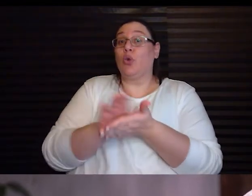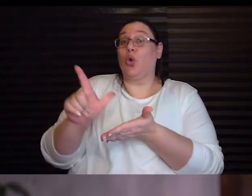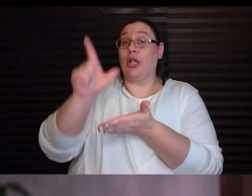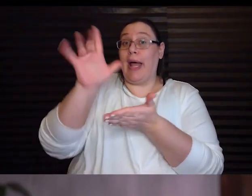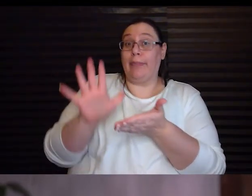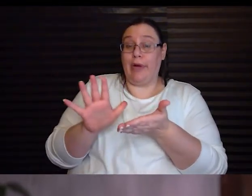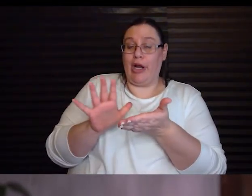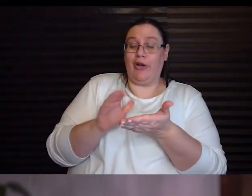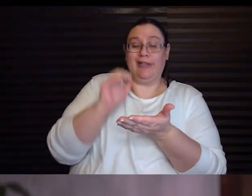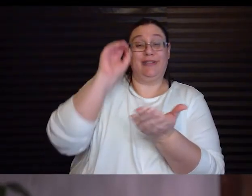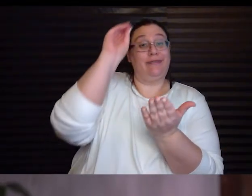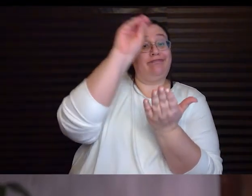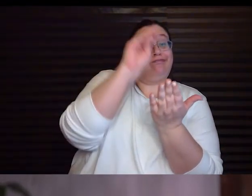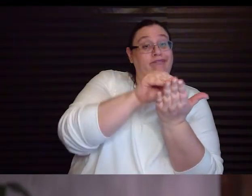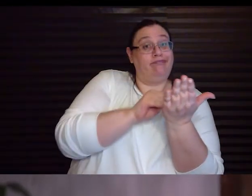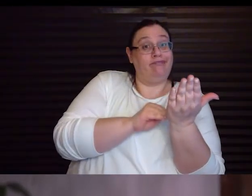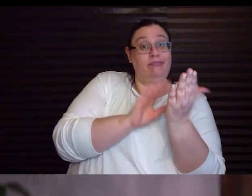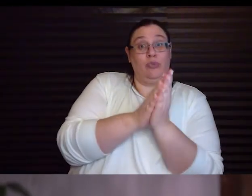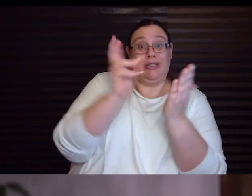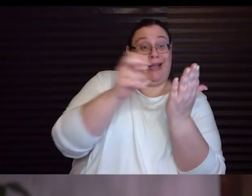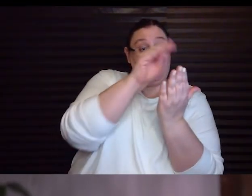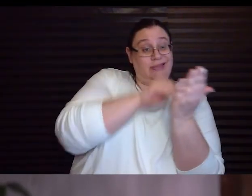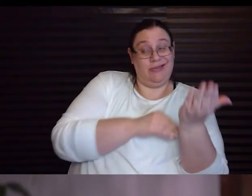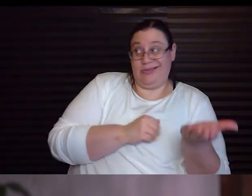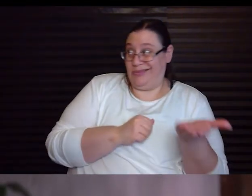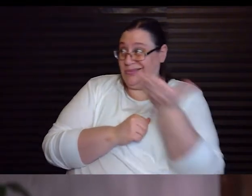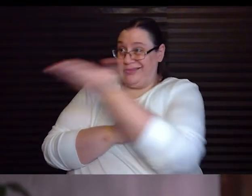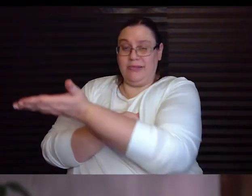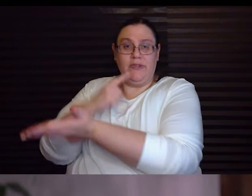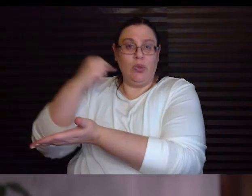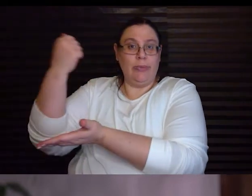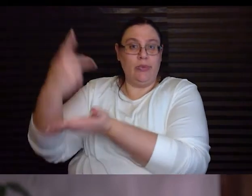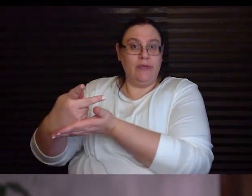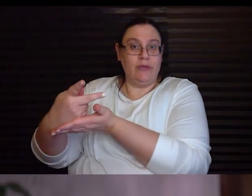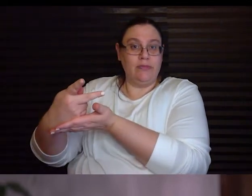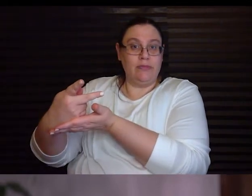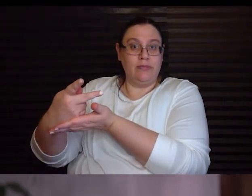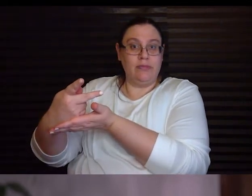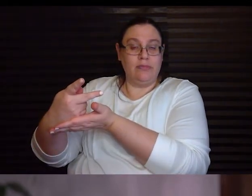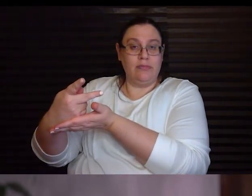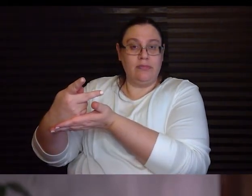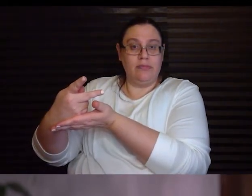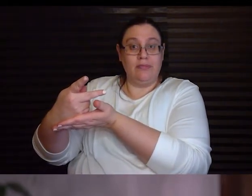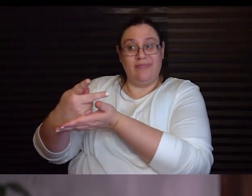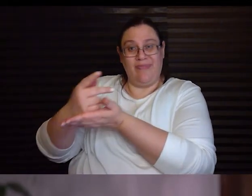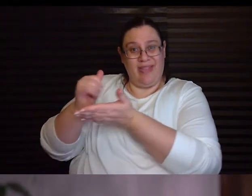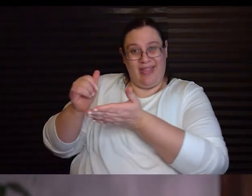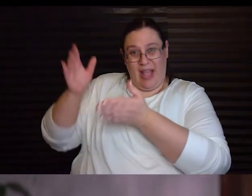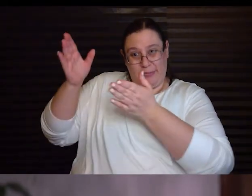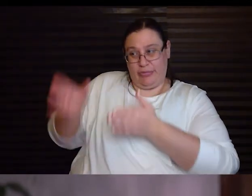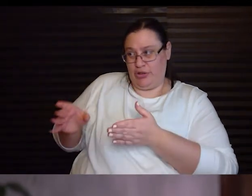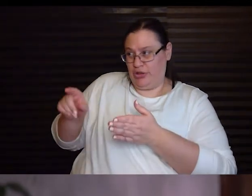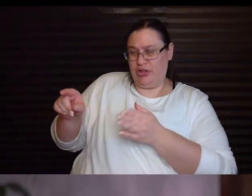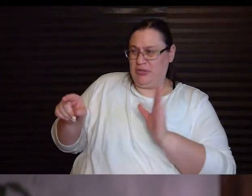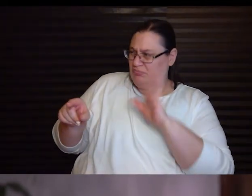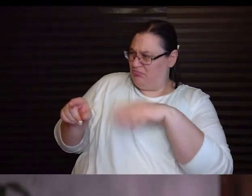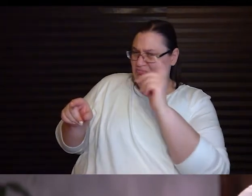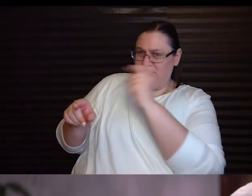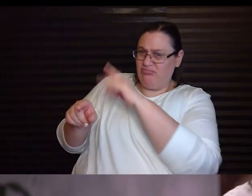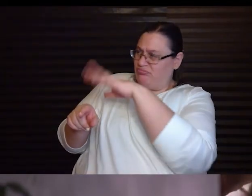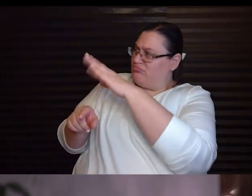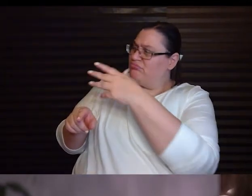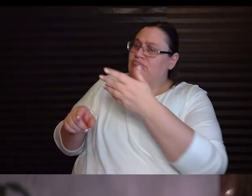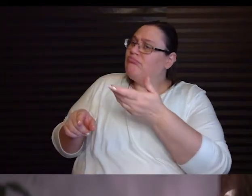school librarians to submit all book titles for approval. That lawmaker was